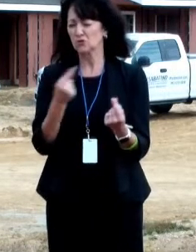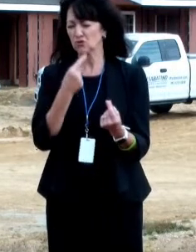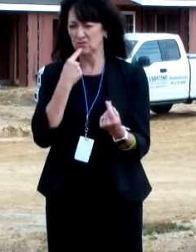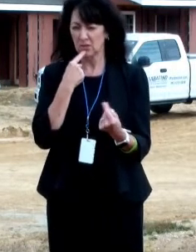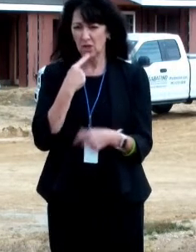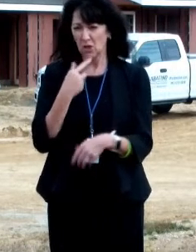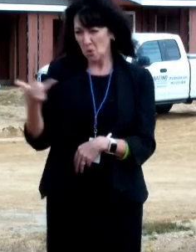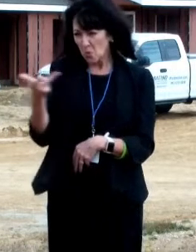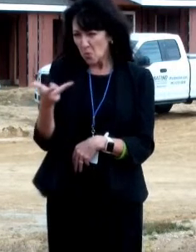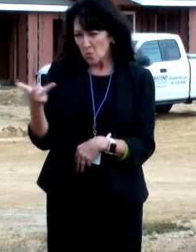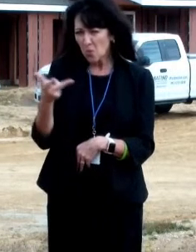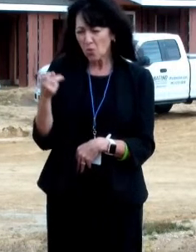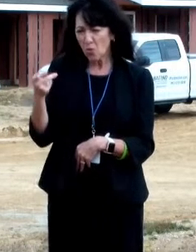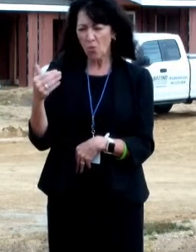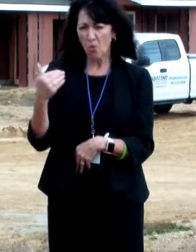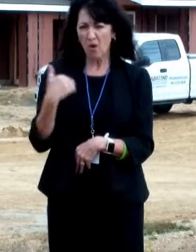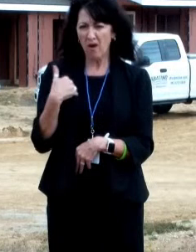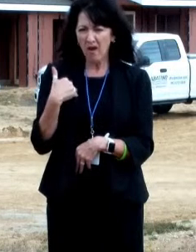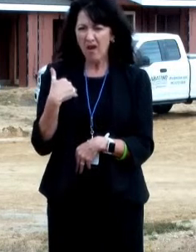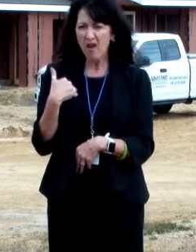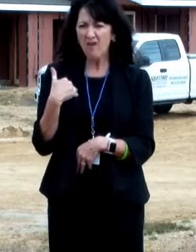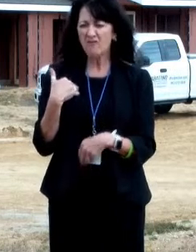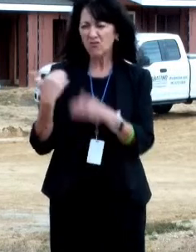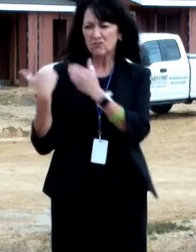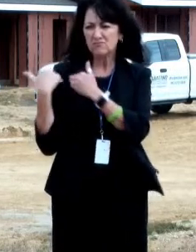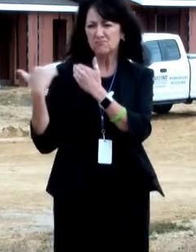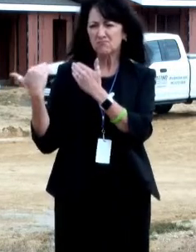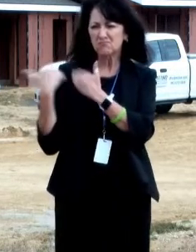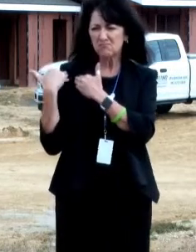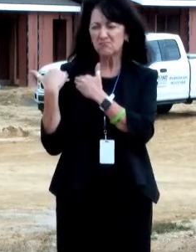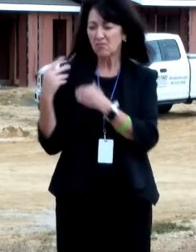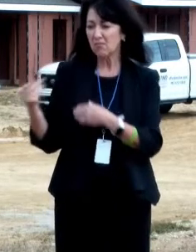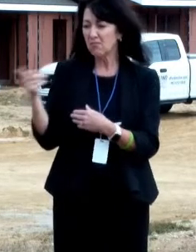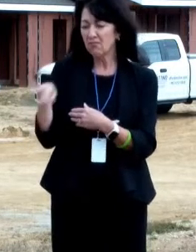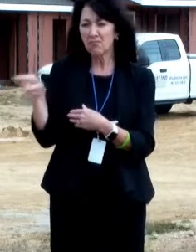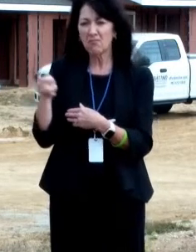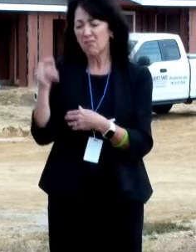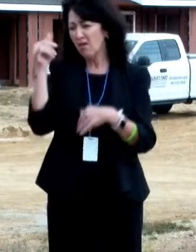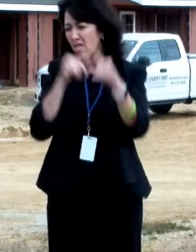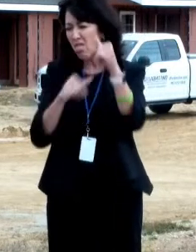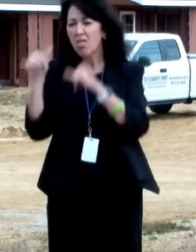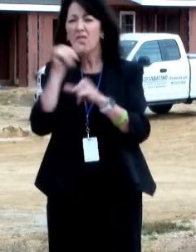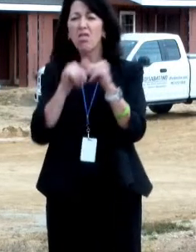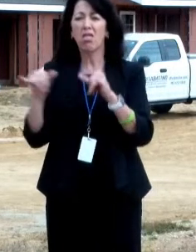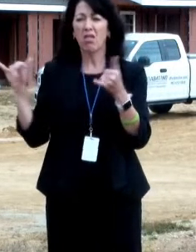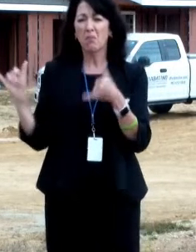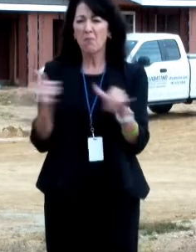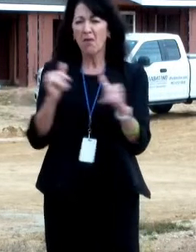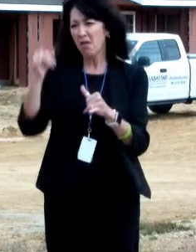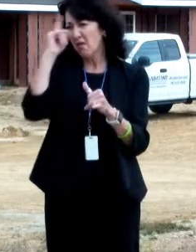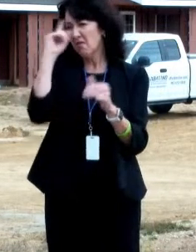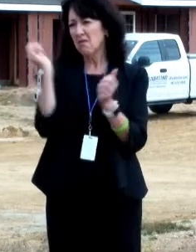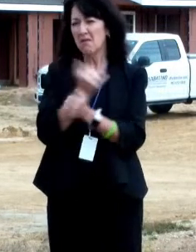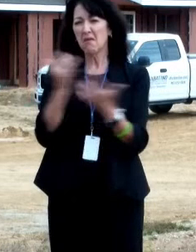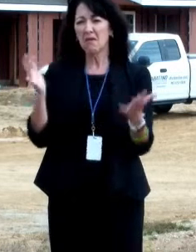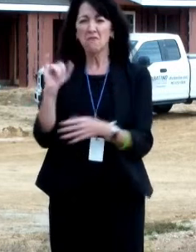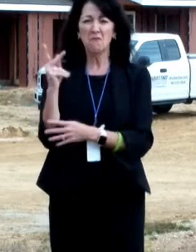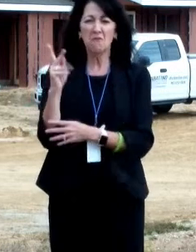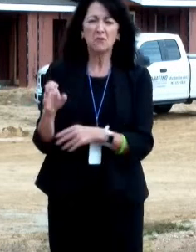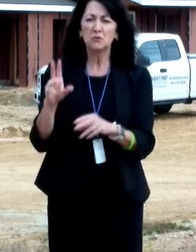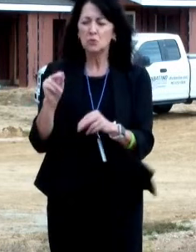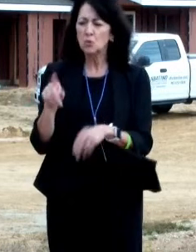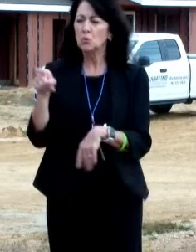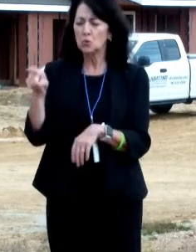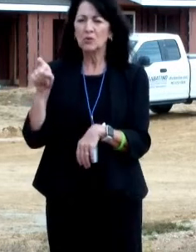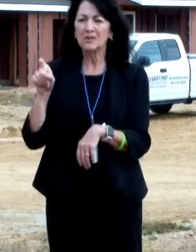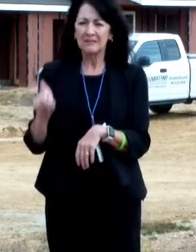we have an obligation to not be joking around, an obligation to do things and take the ball past